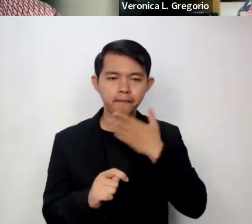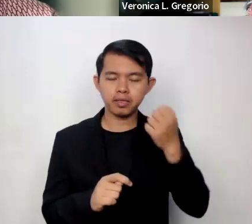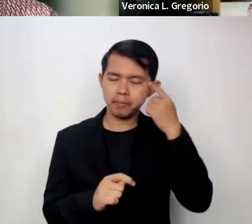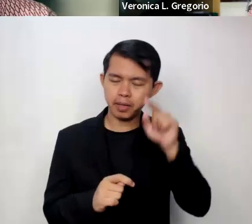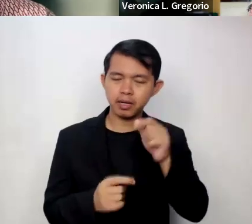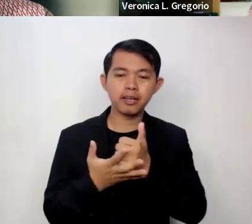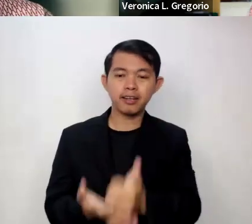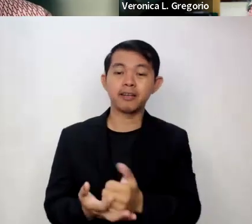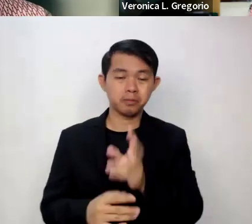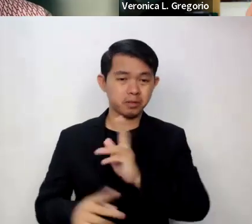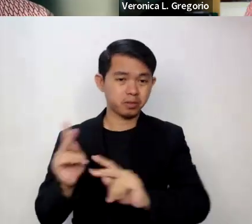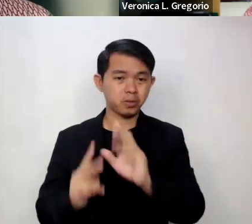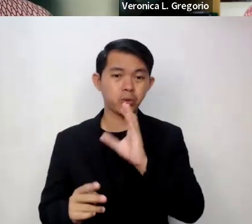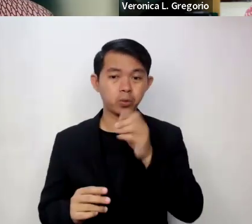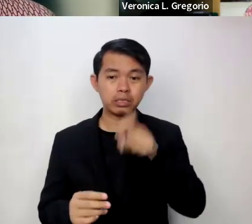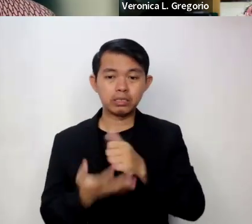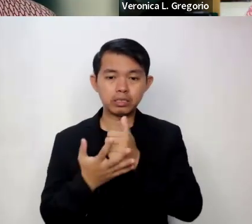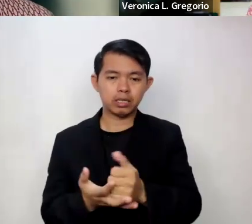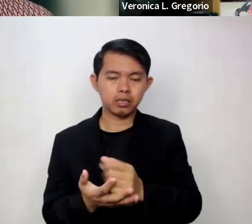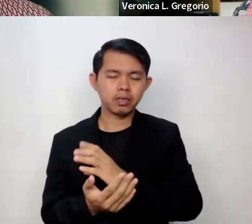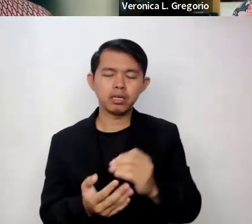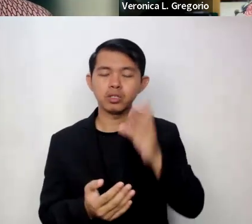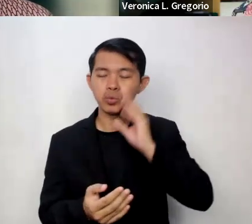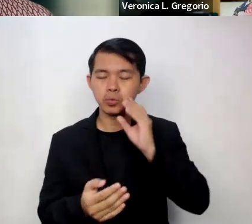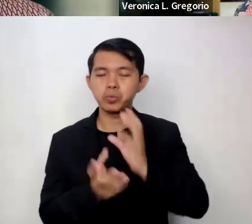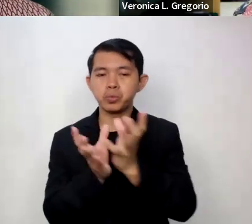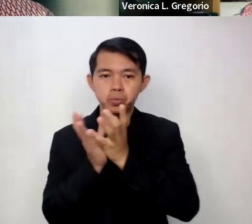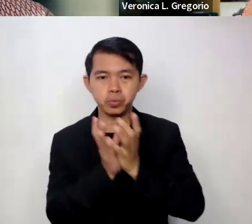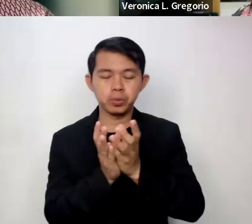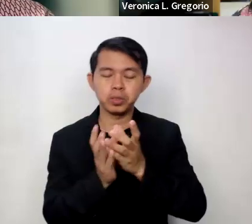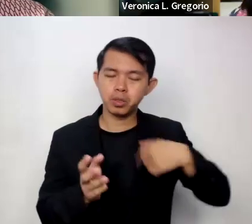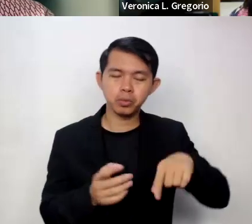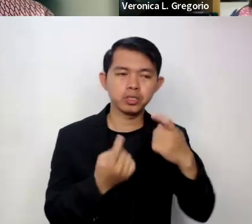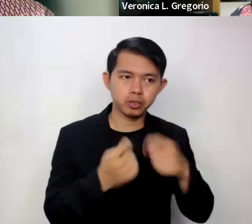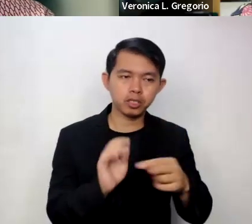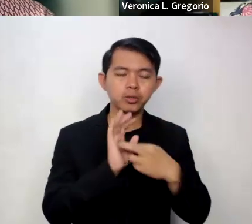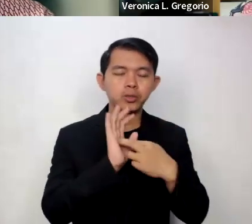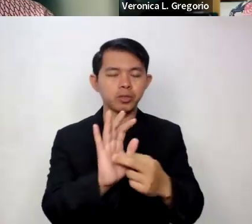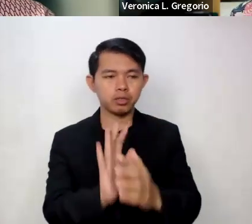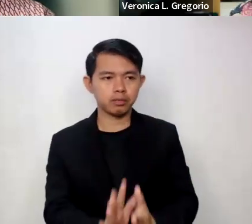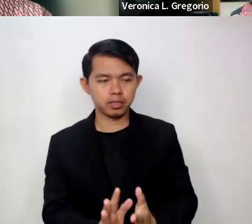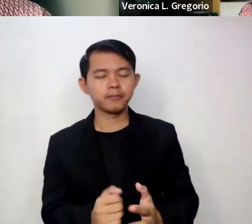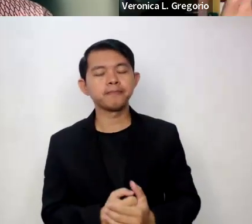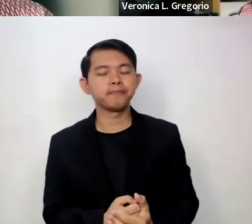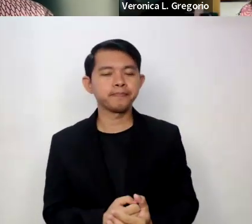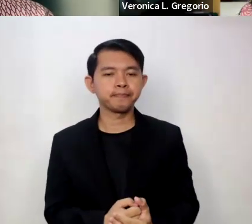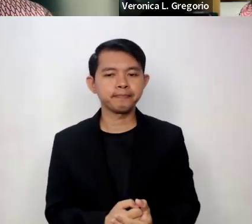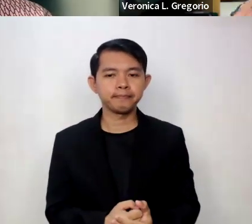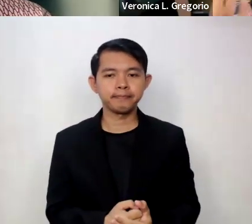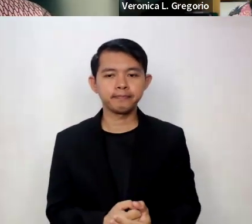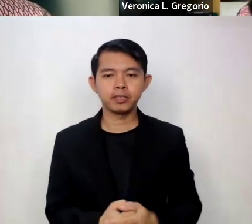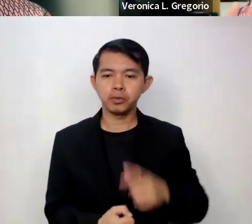and the experiences of the communities that we are trying to represent in our writing. So yeah, we want to